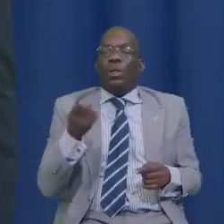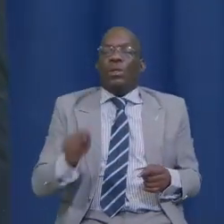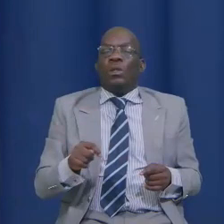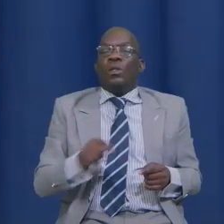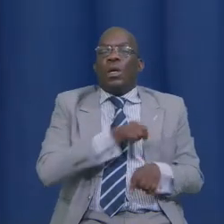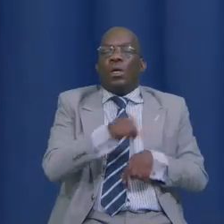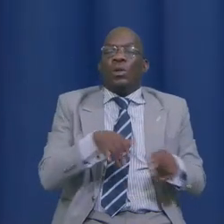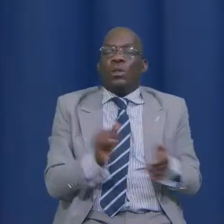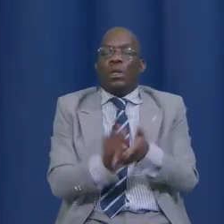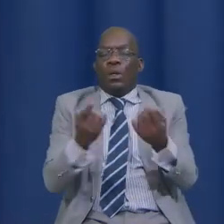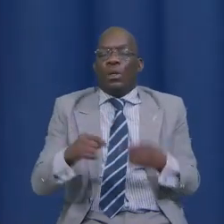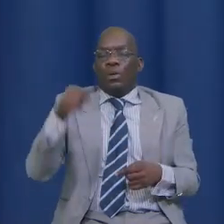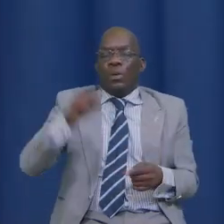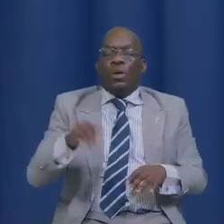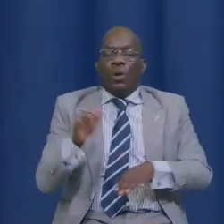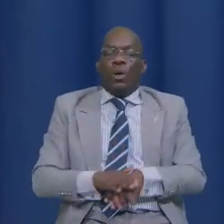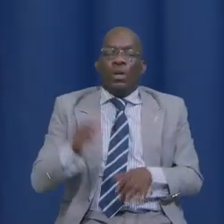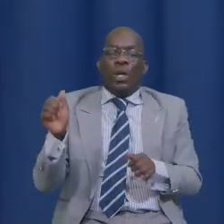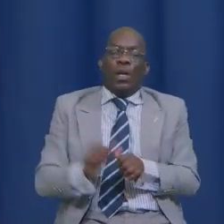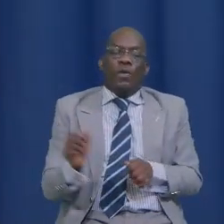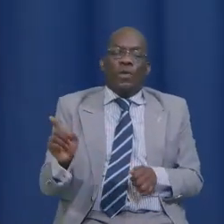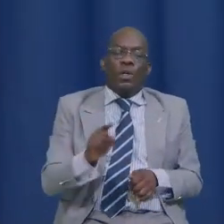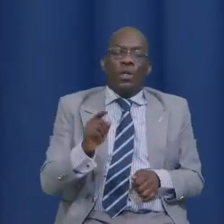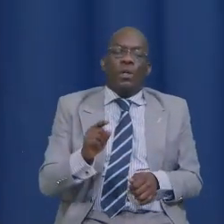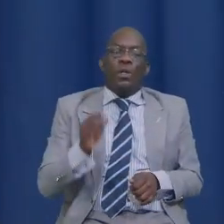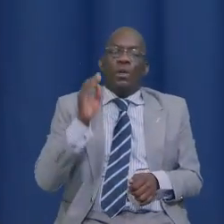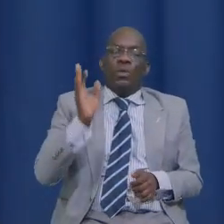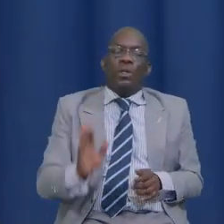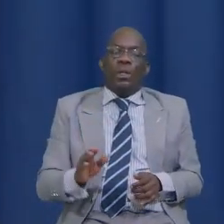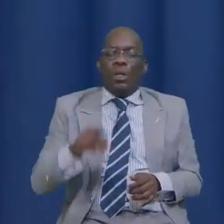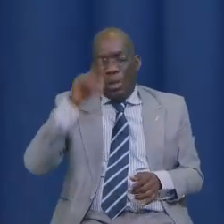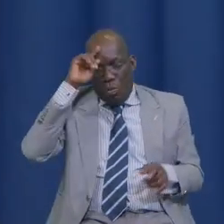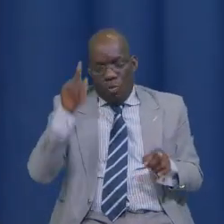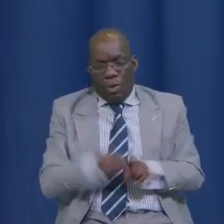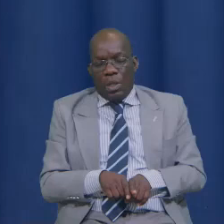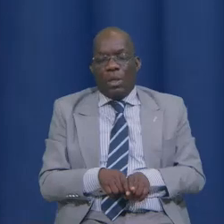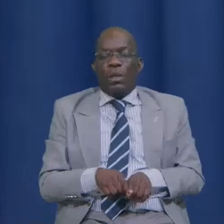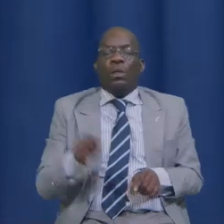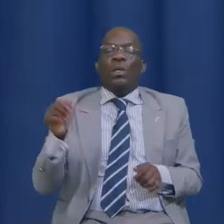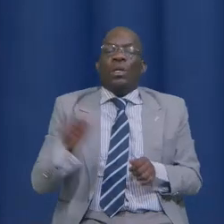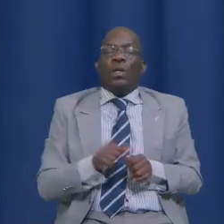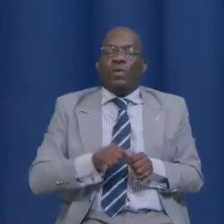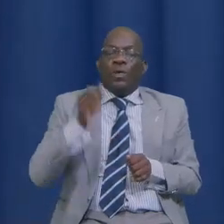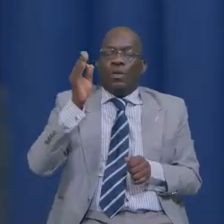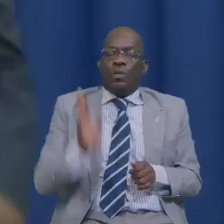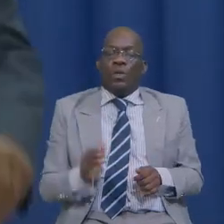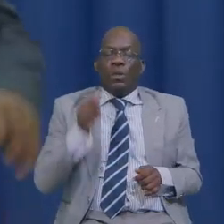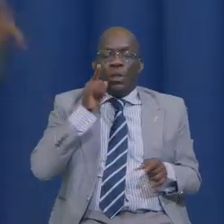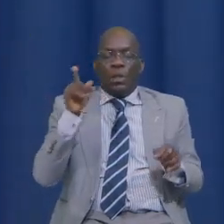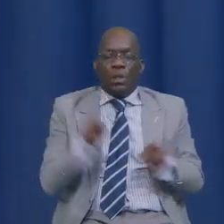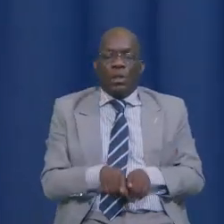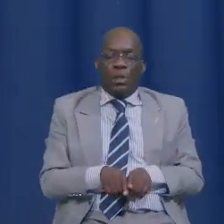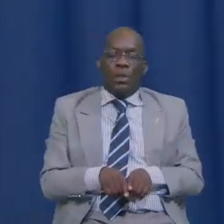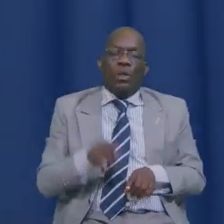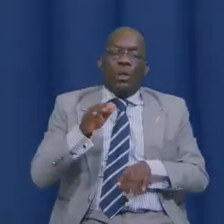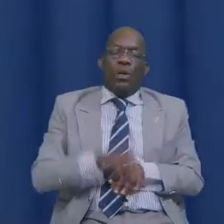upon every minister, brother, every minister, sister,